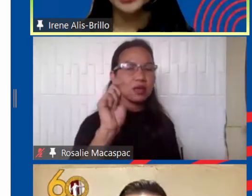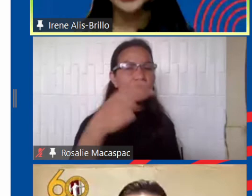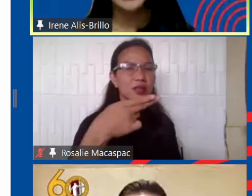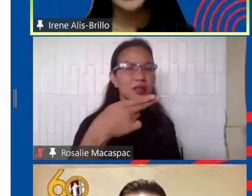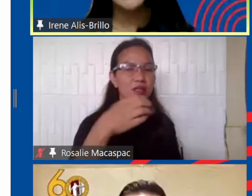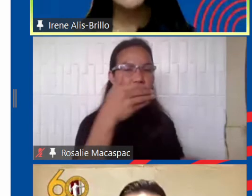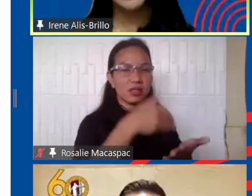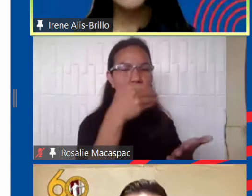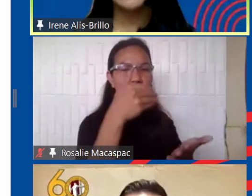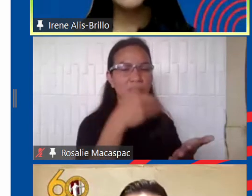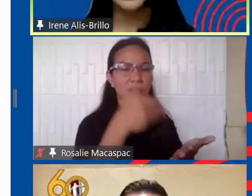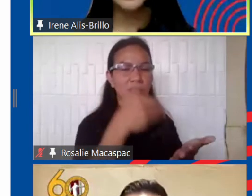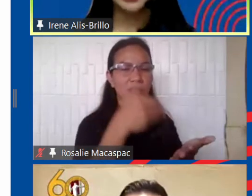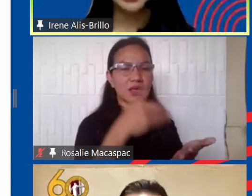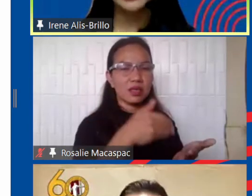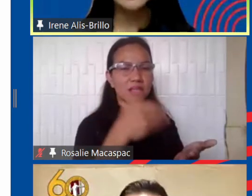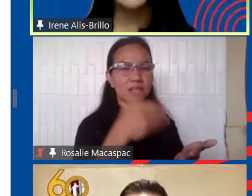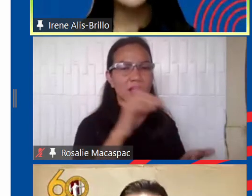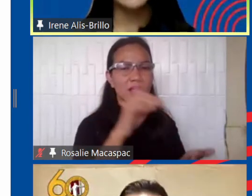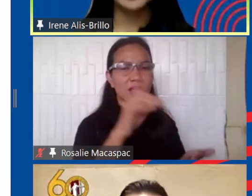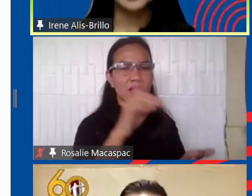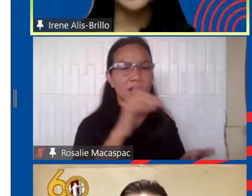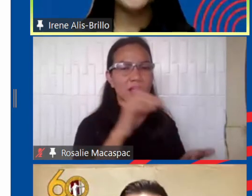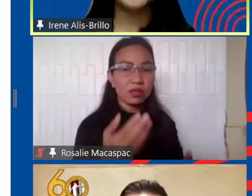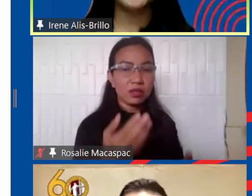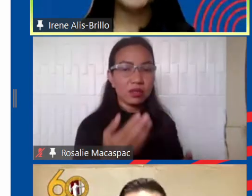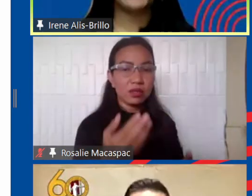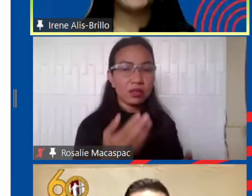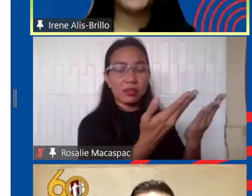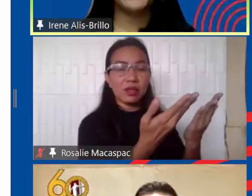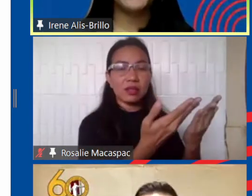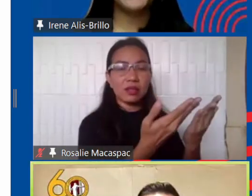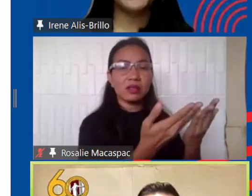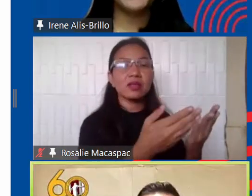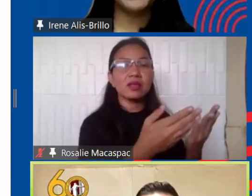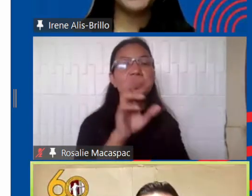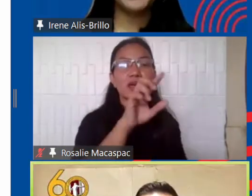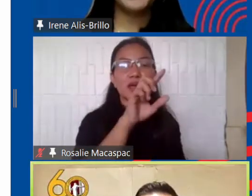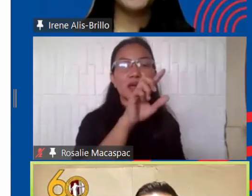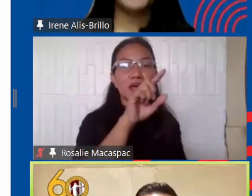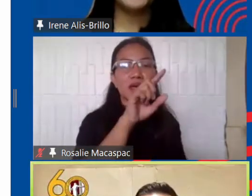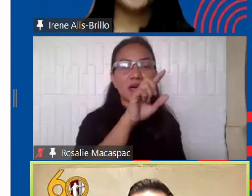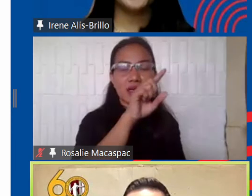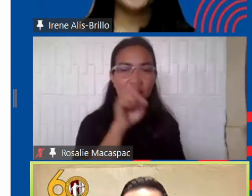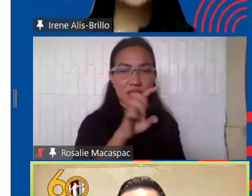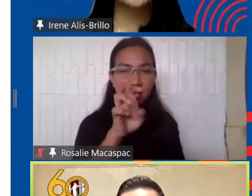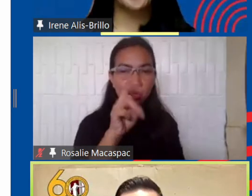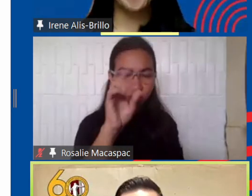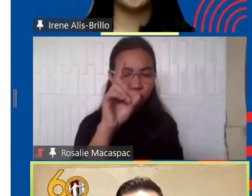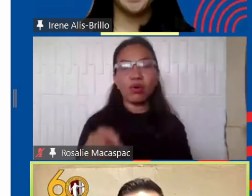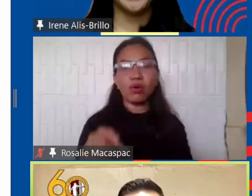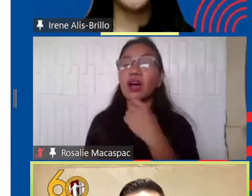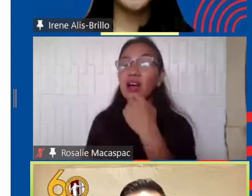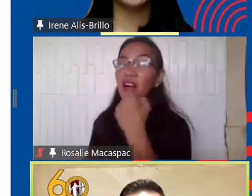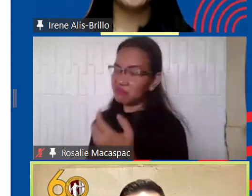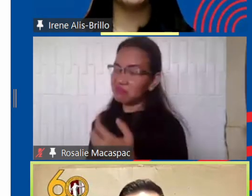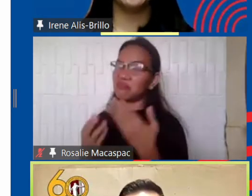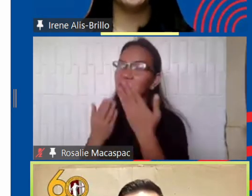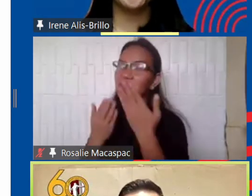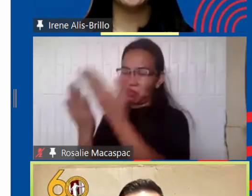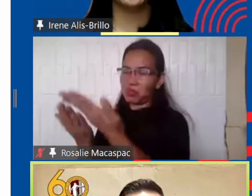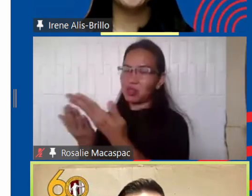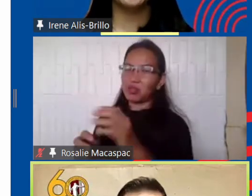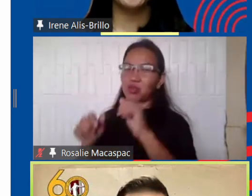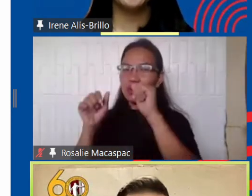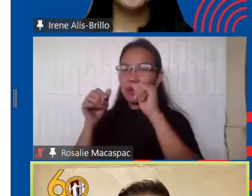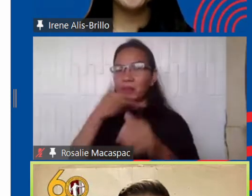dissertation, would you recommend Figshare or Zenodo? I would recommend Zenodo. Very biased like ako sa